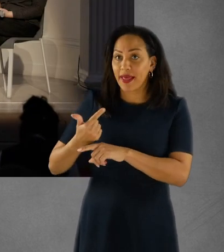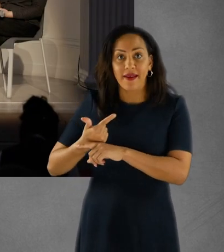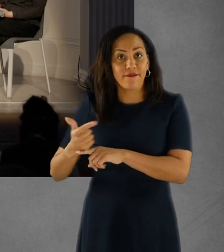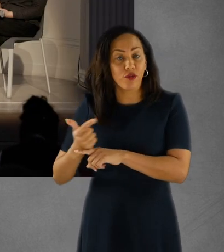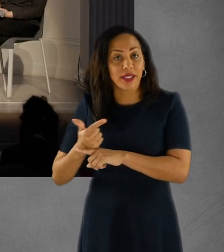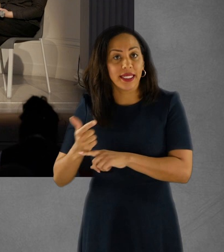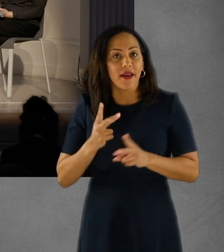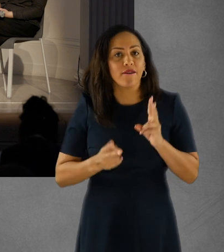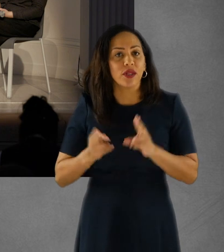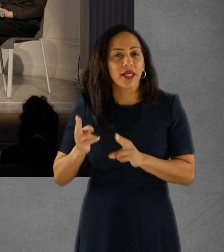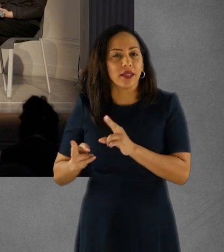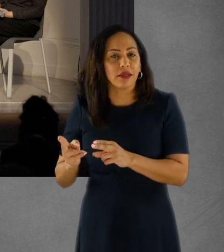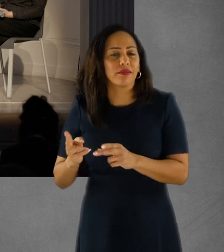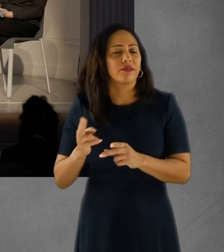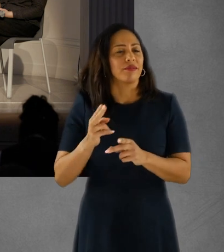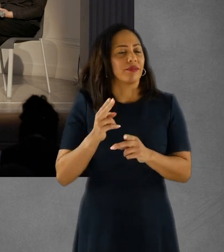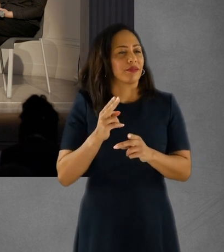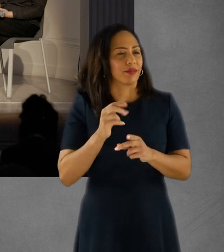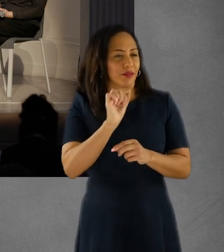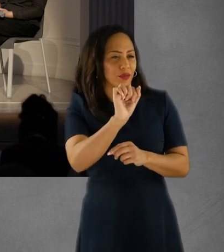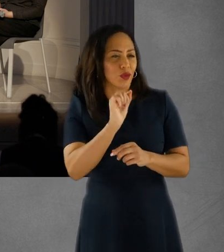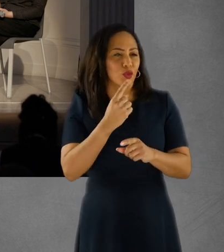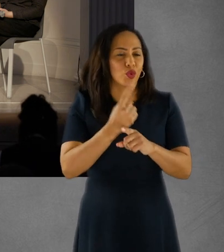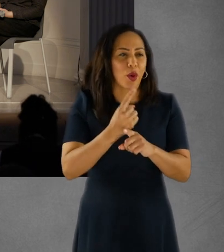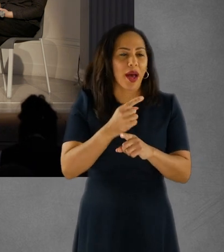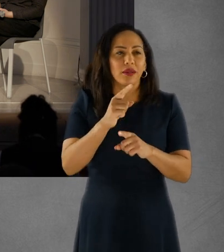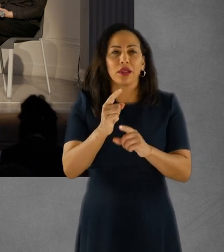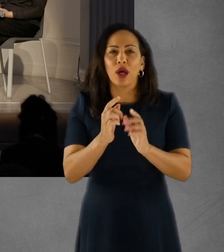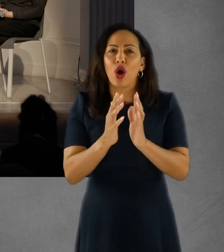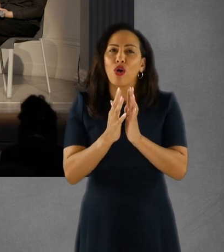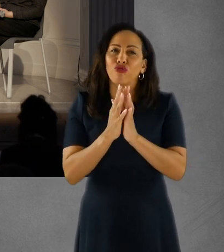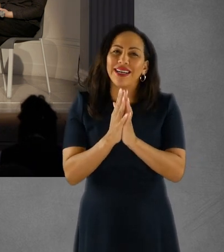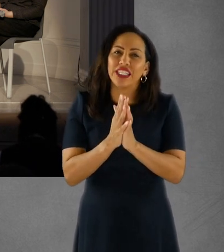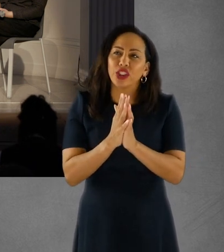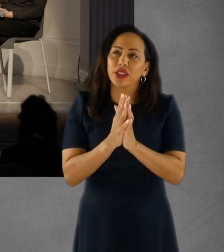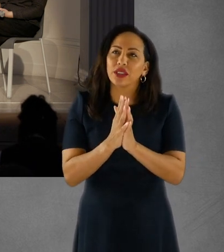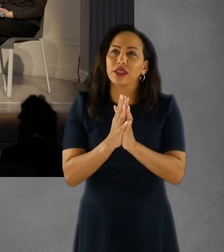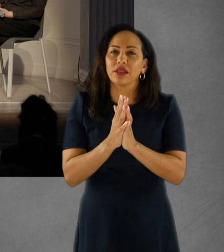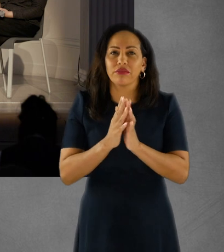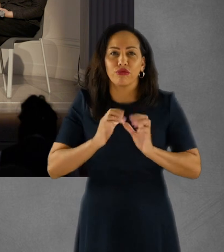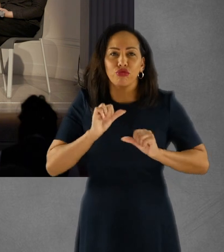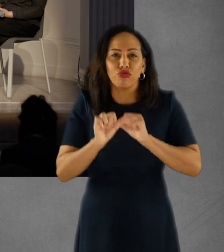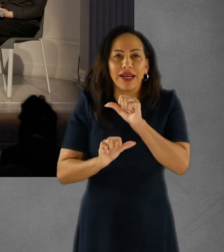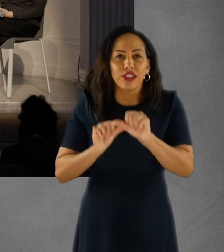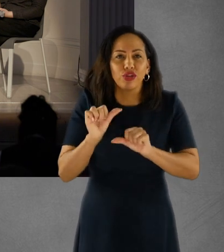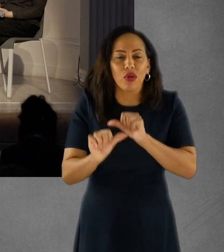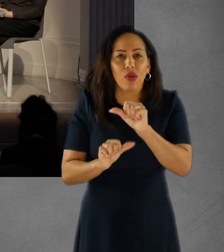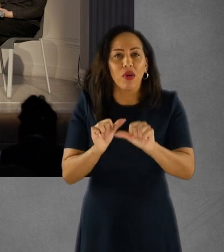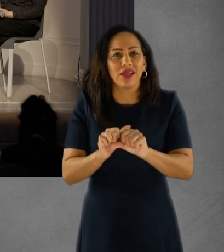Yeah, I think maybe when you talk about a religious ritual specifically, it's a kind of Christian mass, I guess, which has this